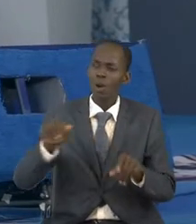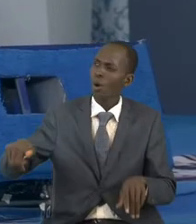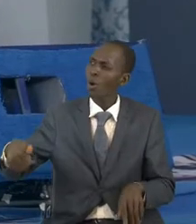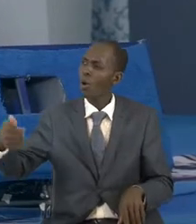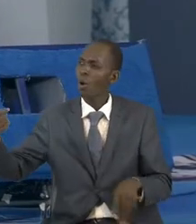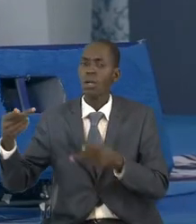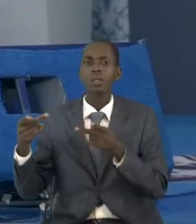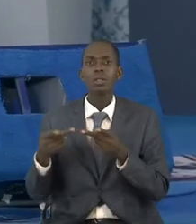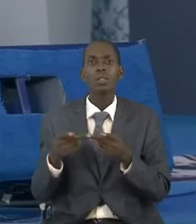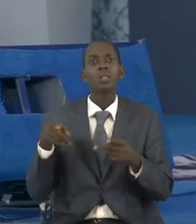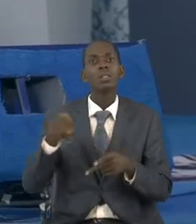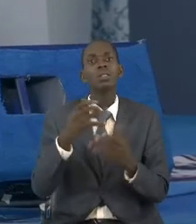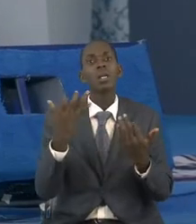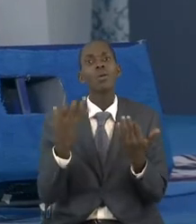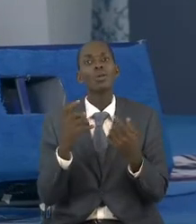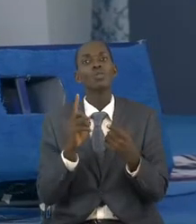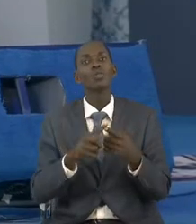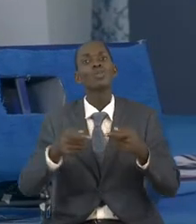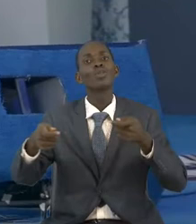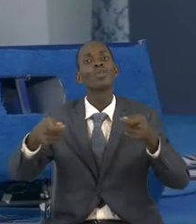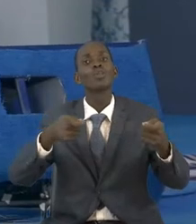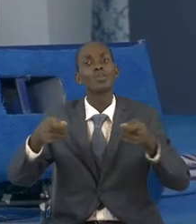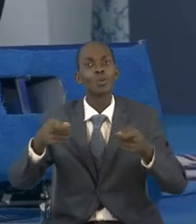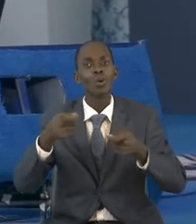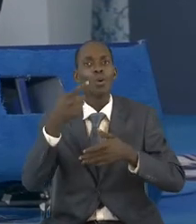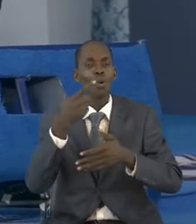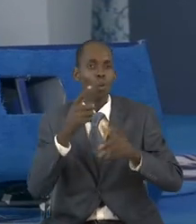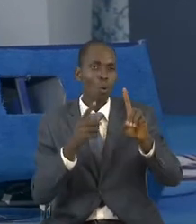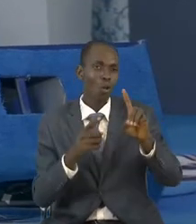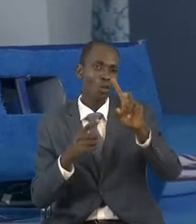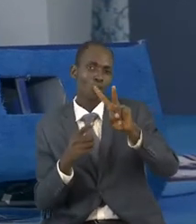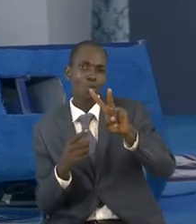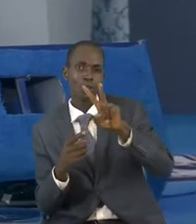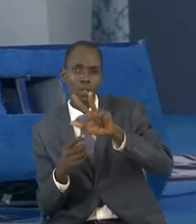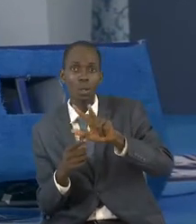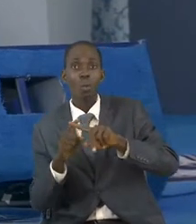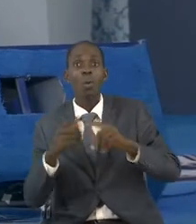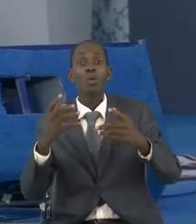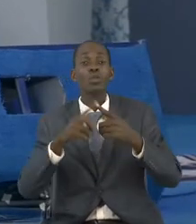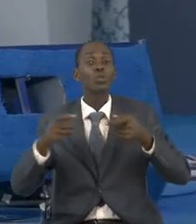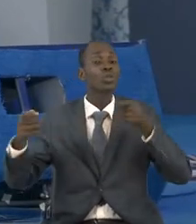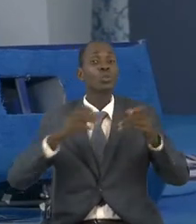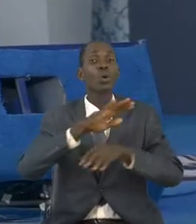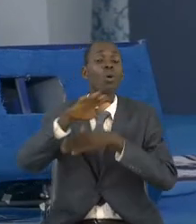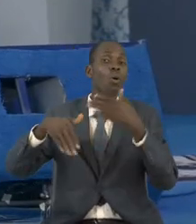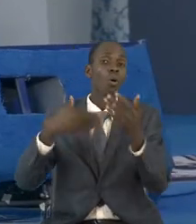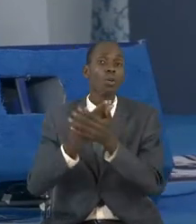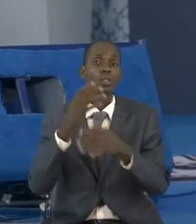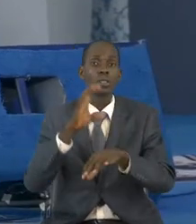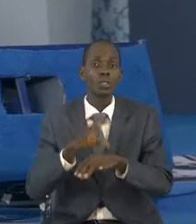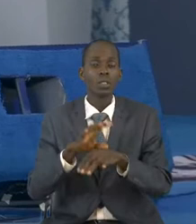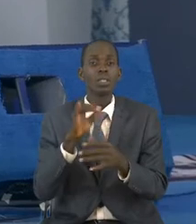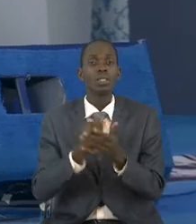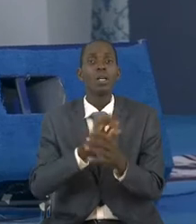to now not only control one or two people, they want to control the whole church, that the whole church will